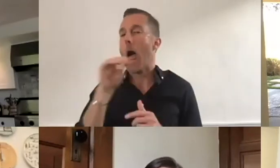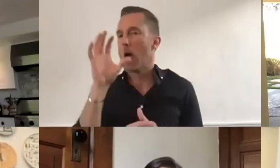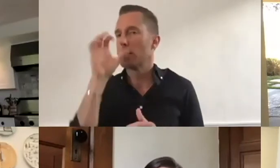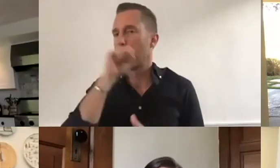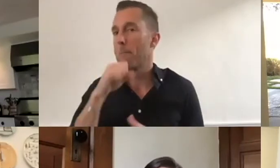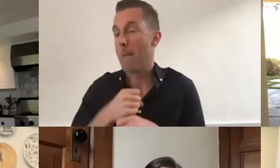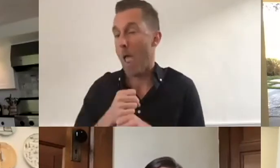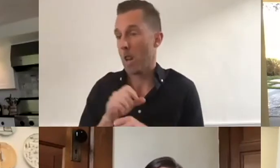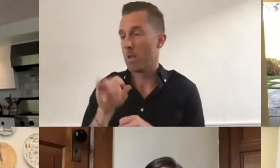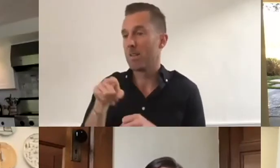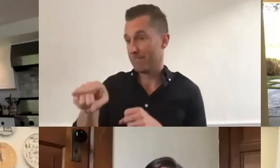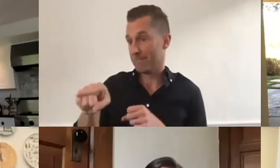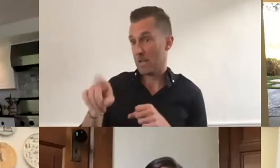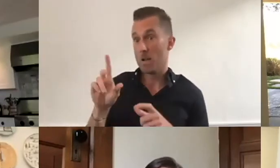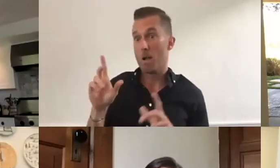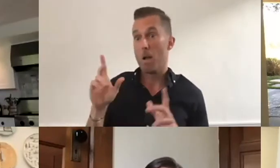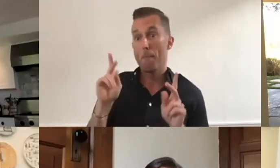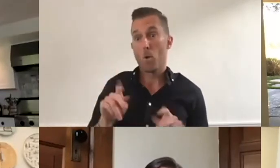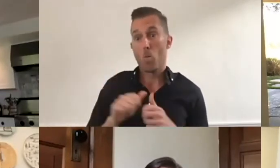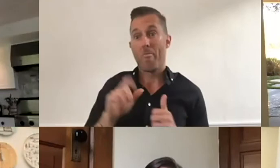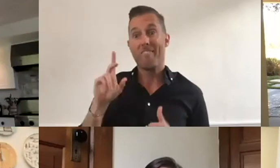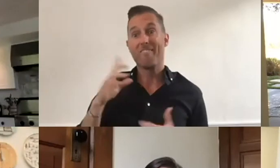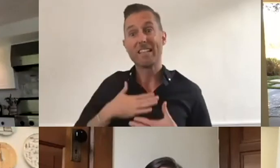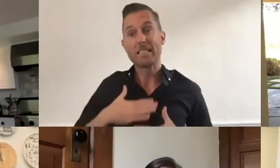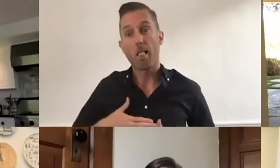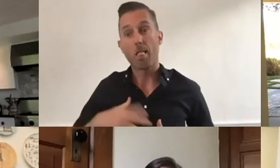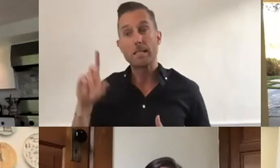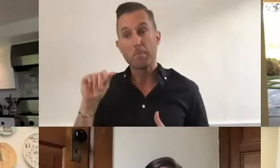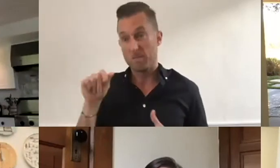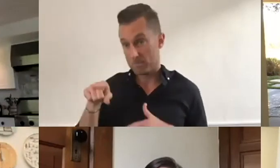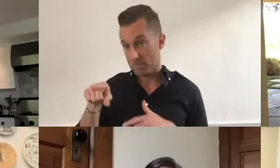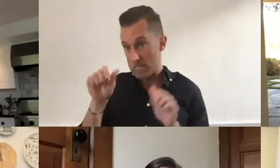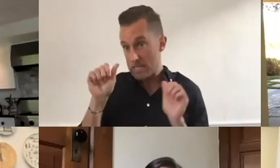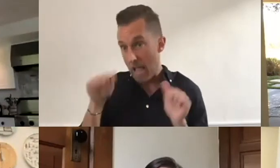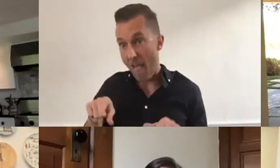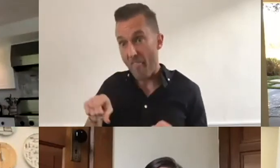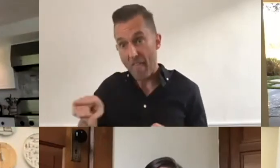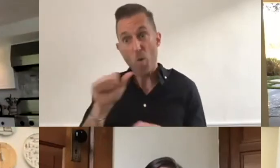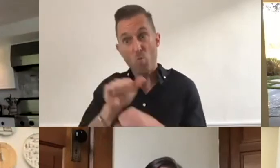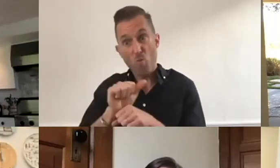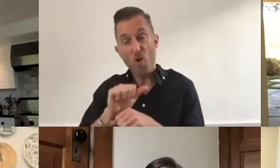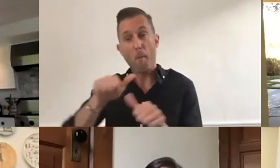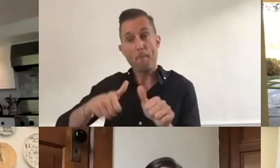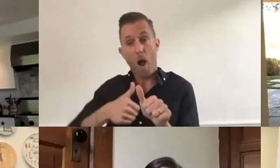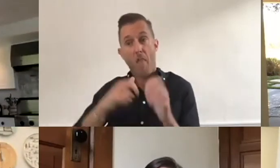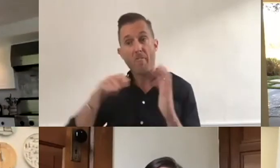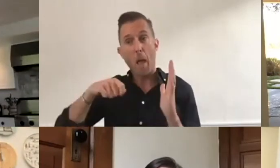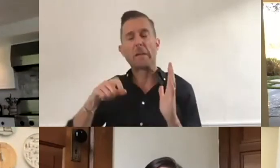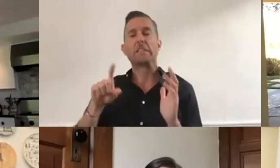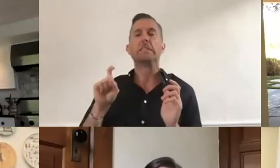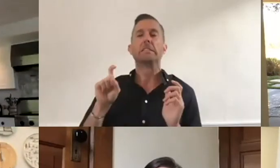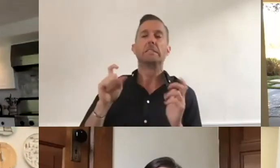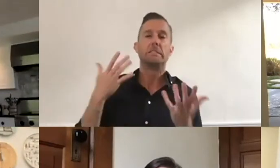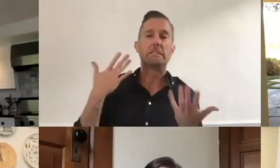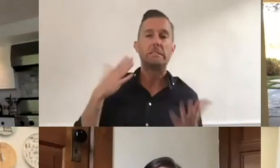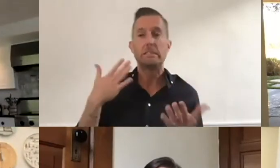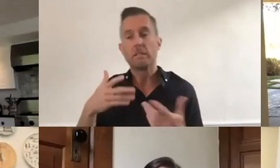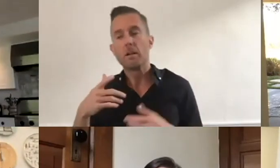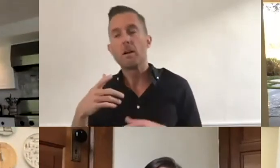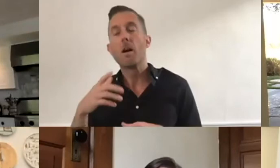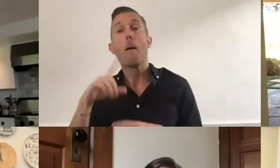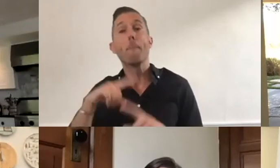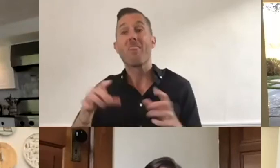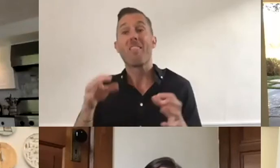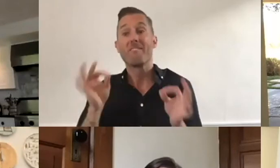somebody, particularly with a physical or visible disability, can work on a film crew. And the fact of the matter is, it's a